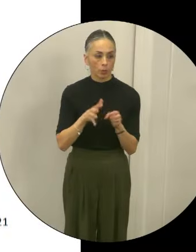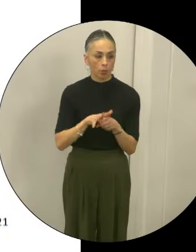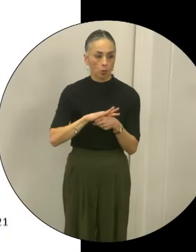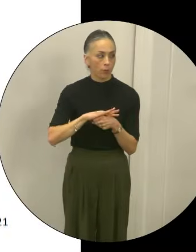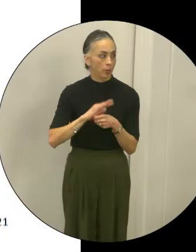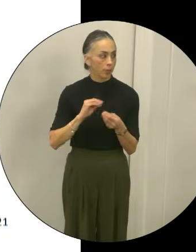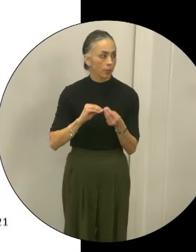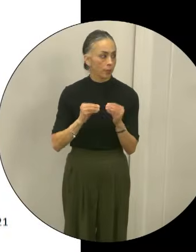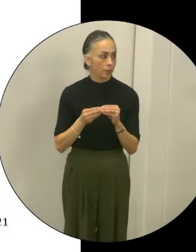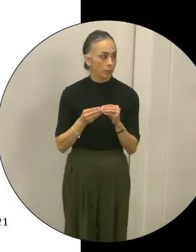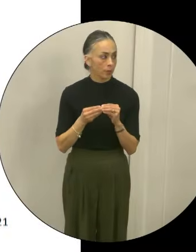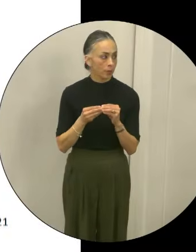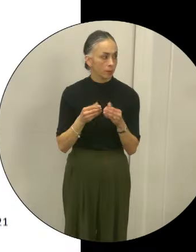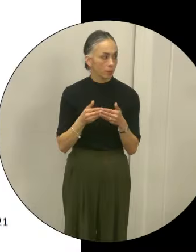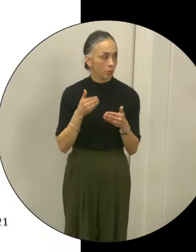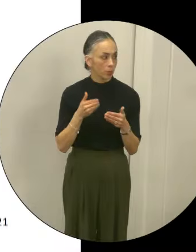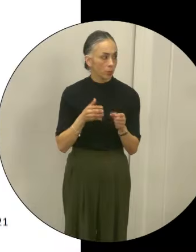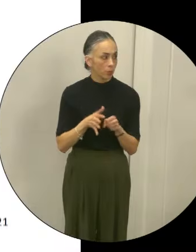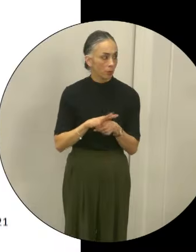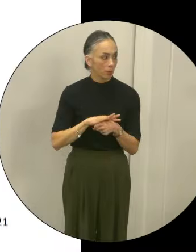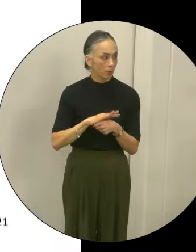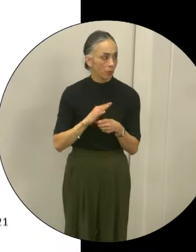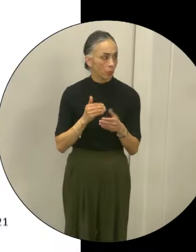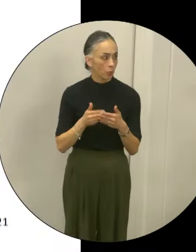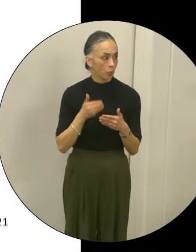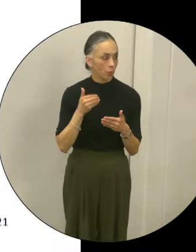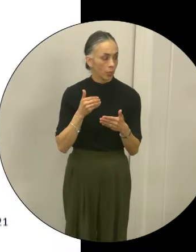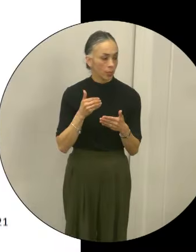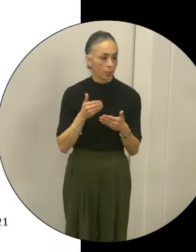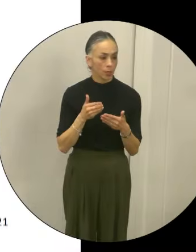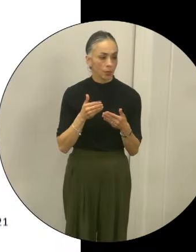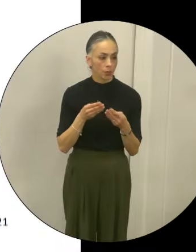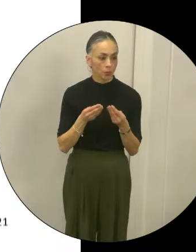to these. Well, more than pre-COVID, pre-restorative discipline.